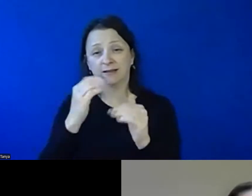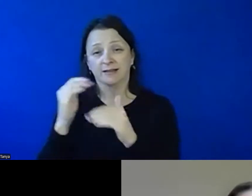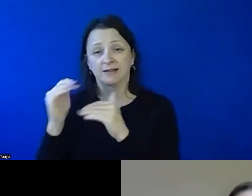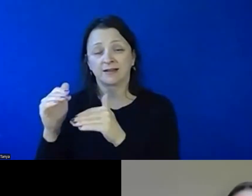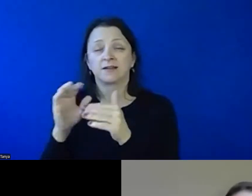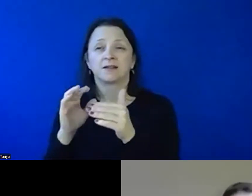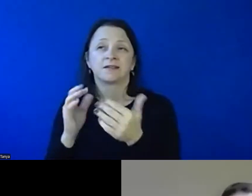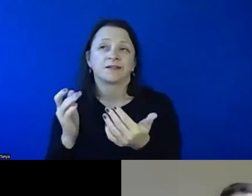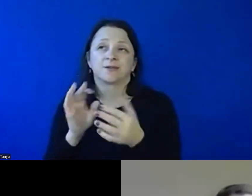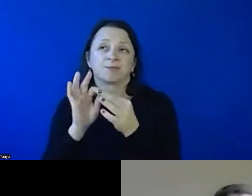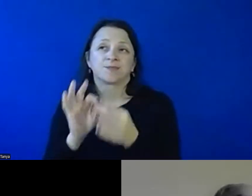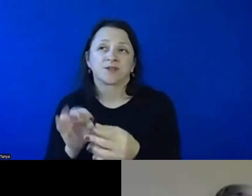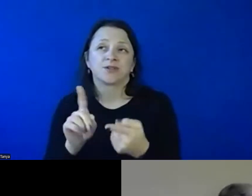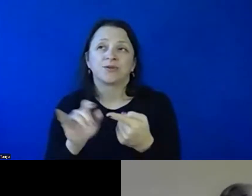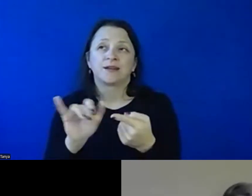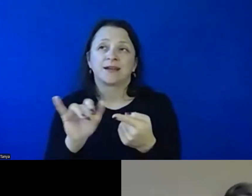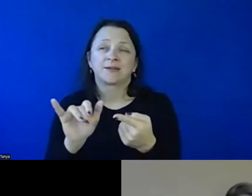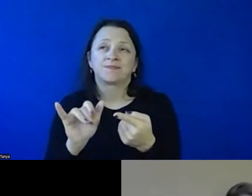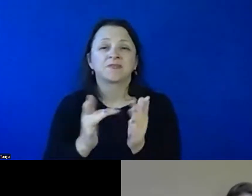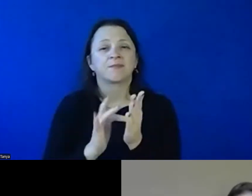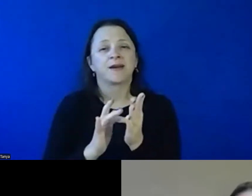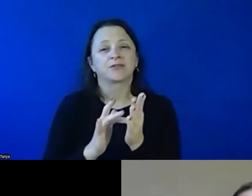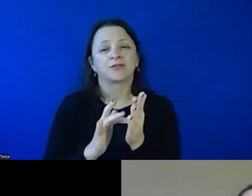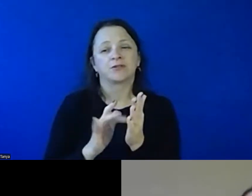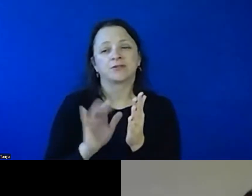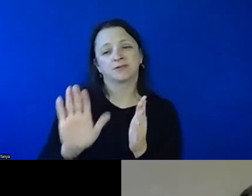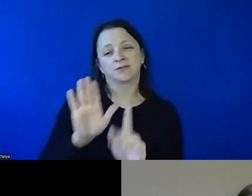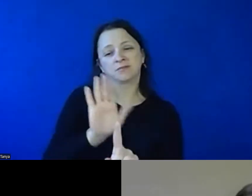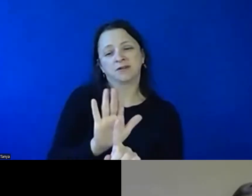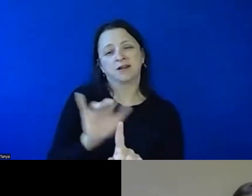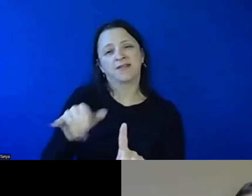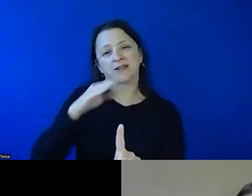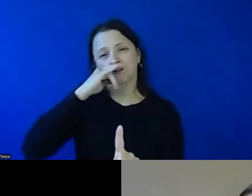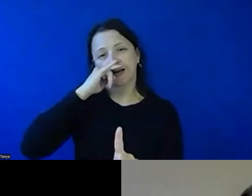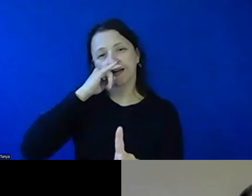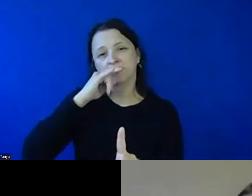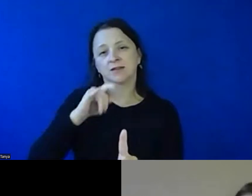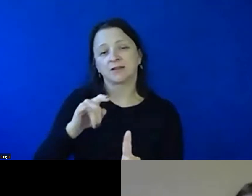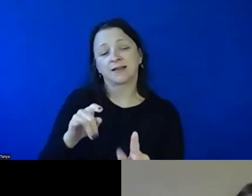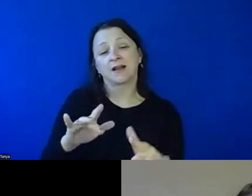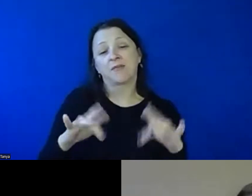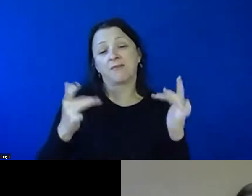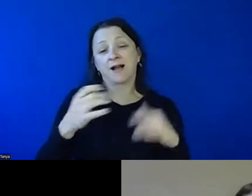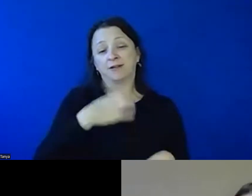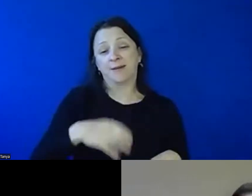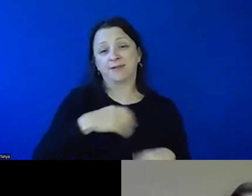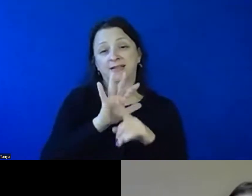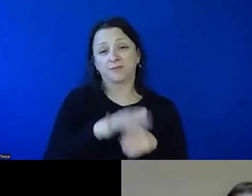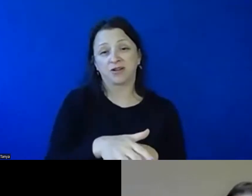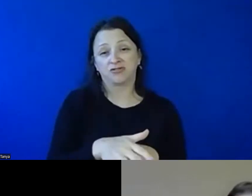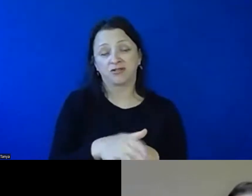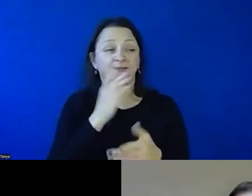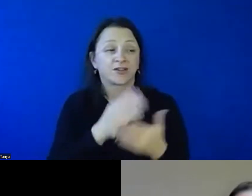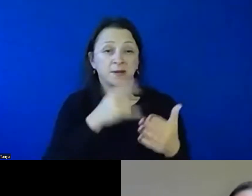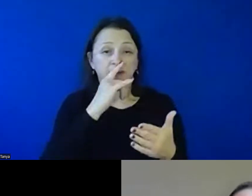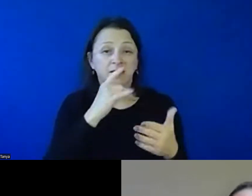with sort of the medical status of the child. So a mild appetite suppression might not be a big deal for some